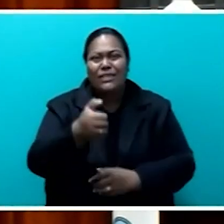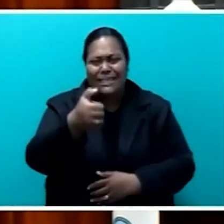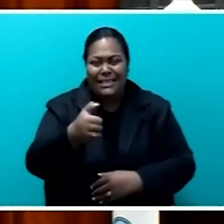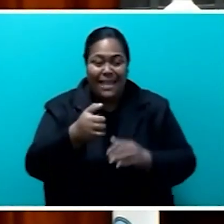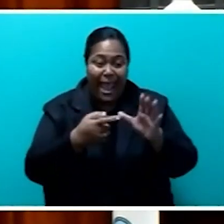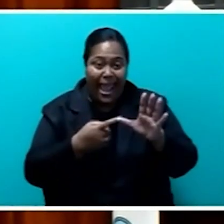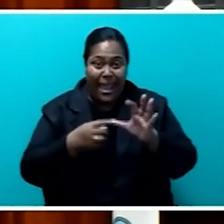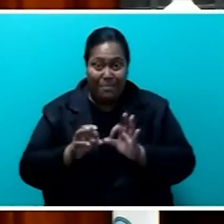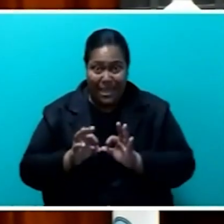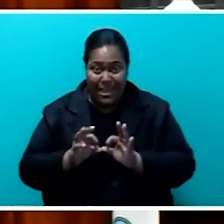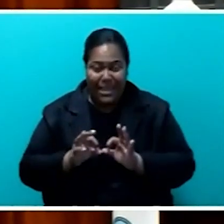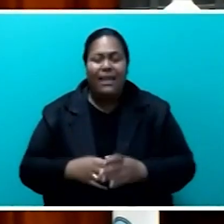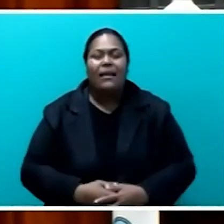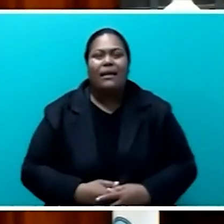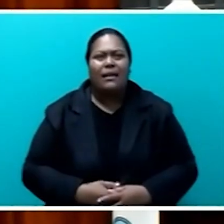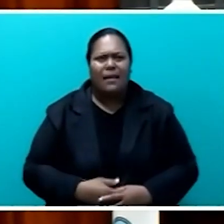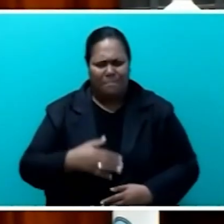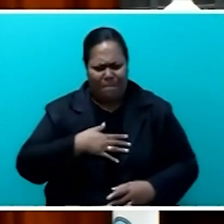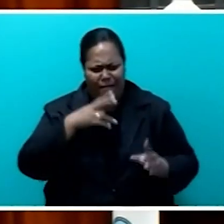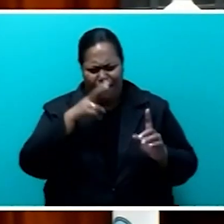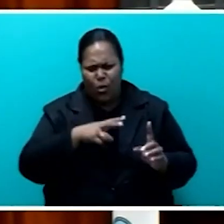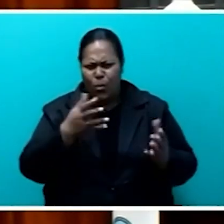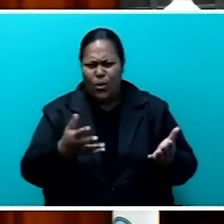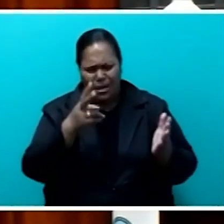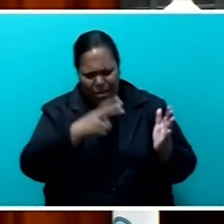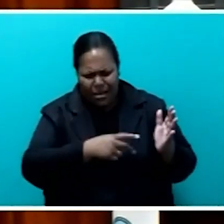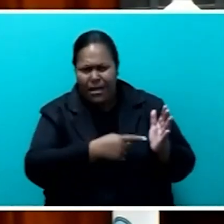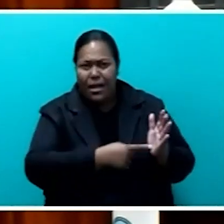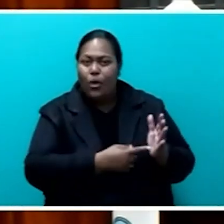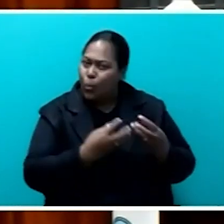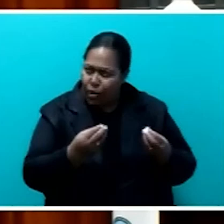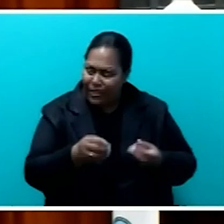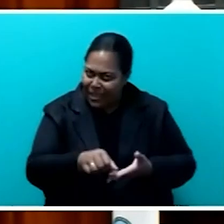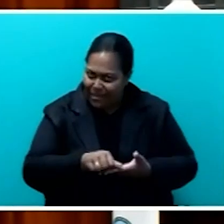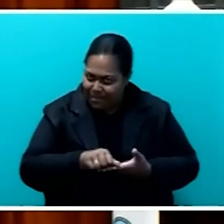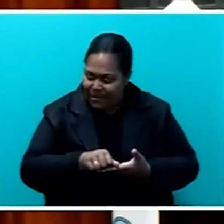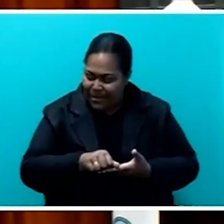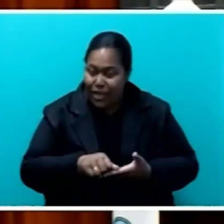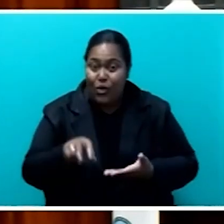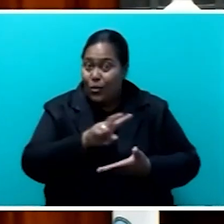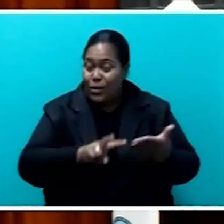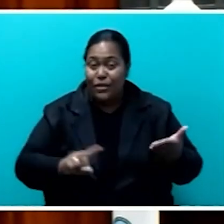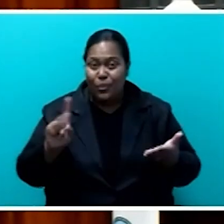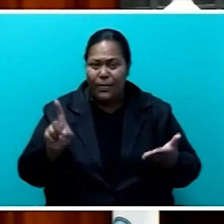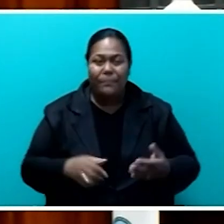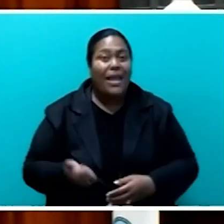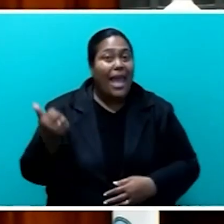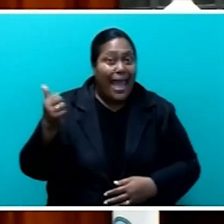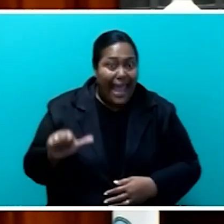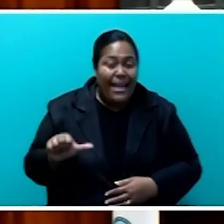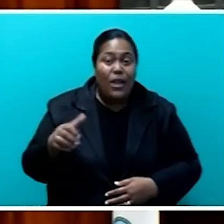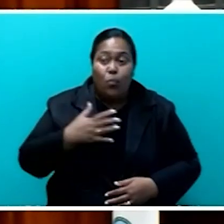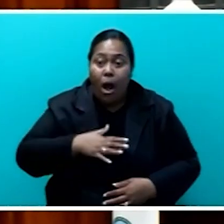B, in my view, is a section that is worth retaining. It reads, any attempt to